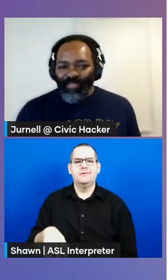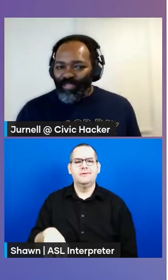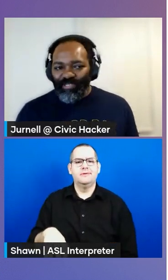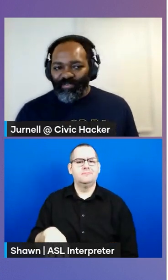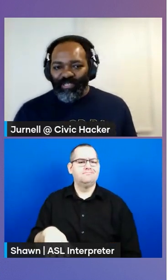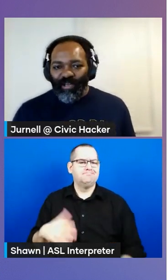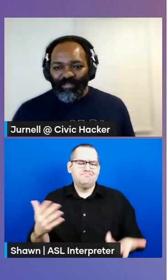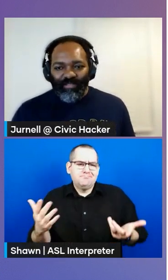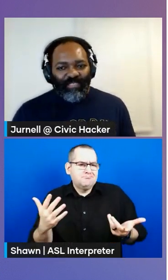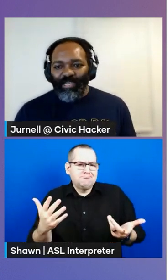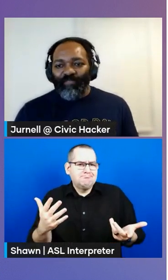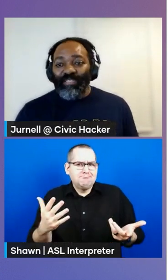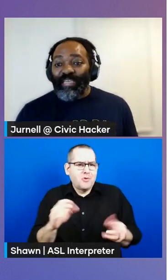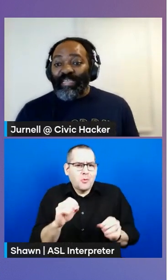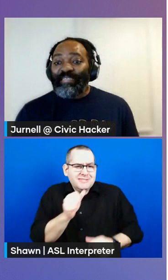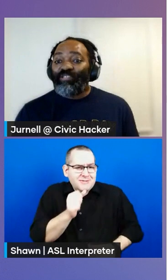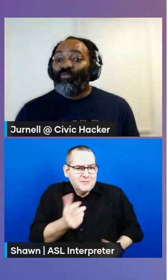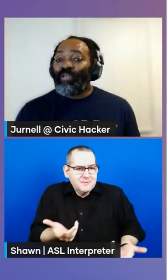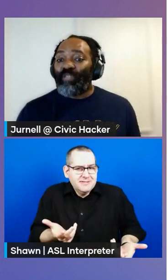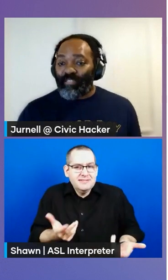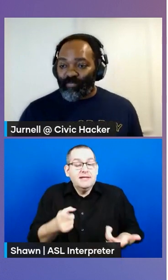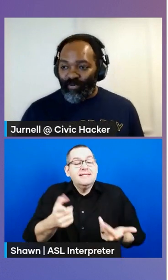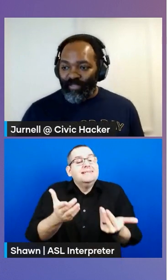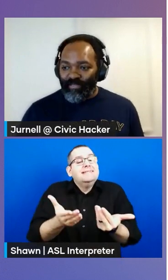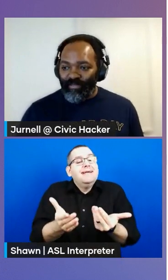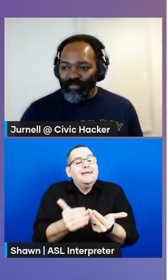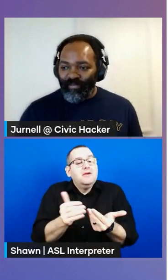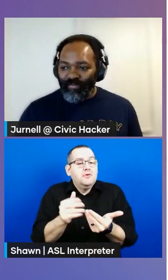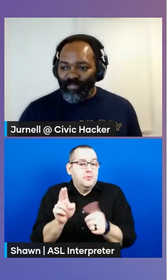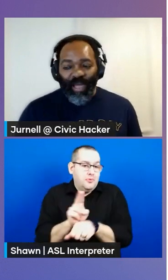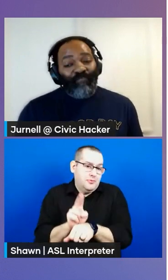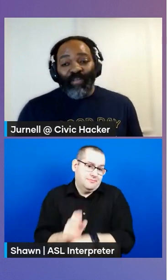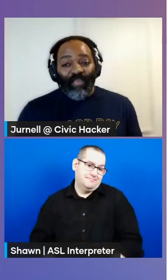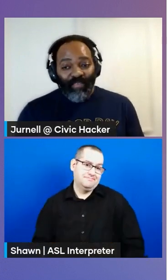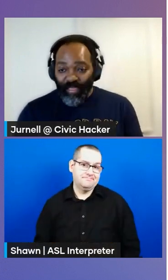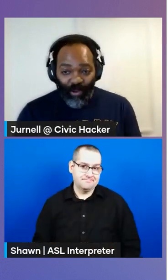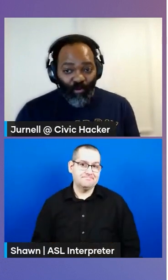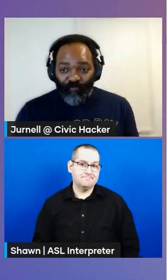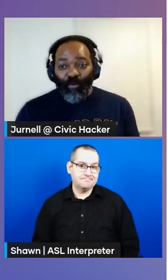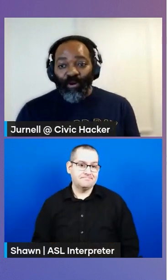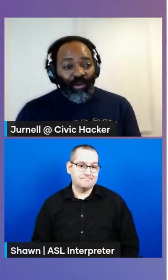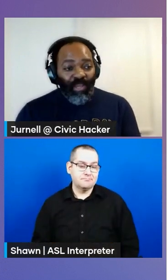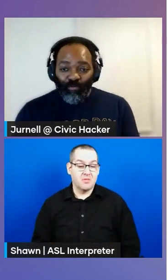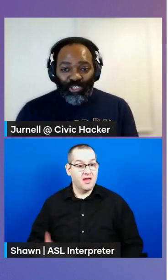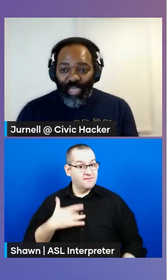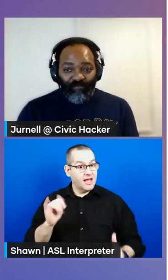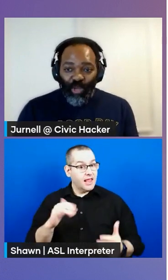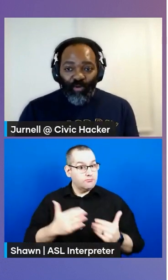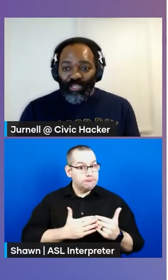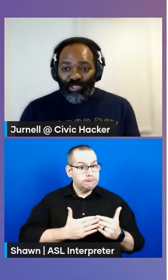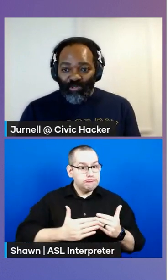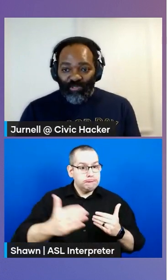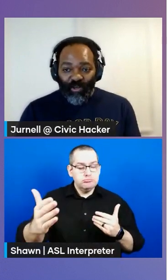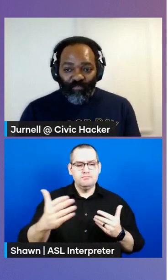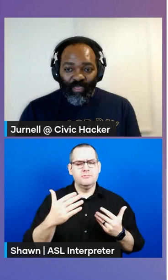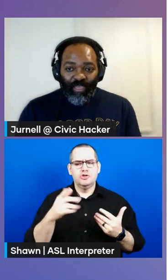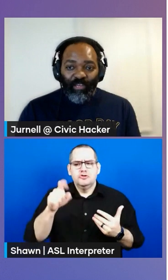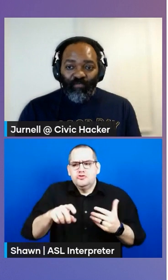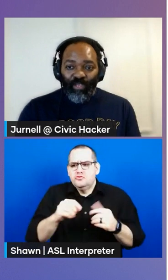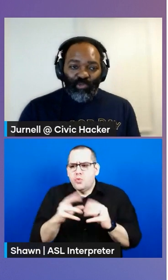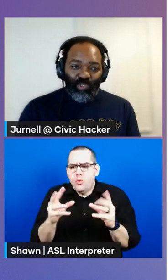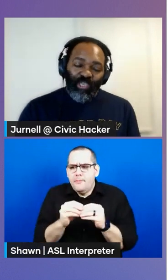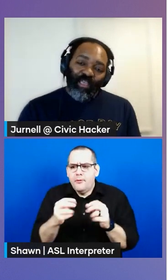And there's no secret sauce. This stuff is easy to build at this point. So I feel like going forward, we should have no issues